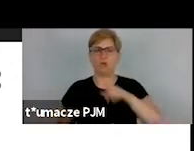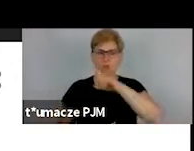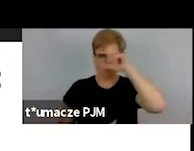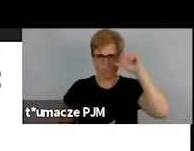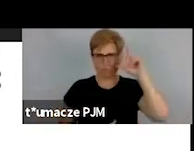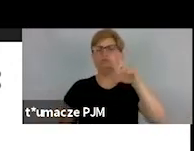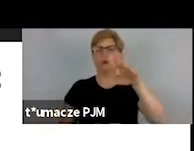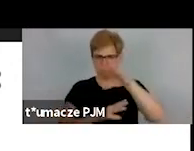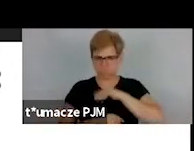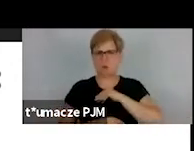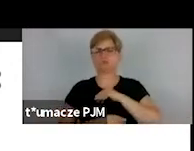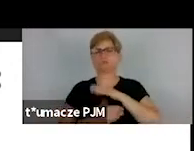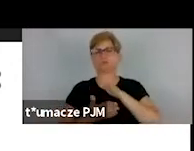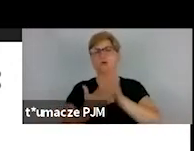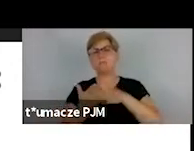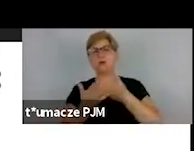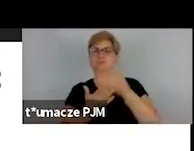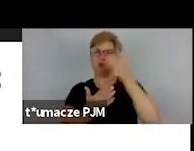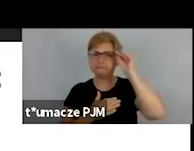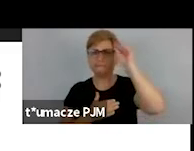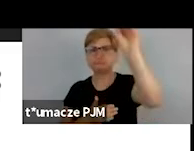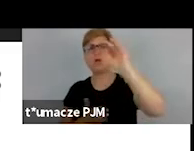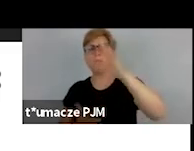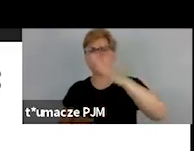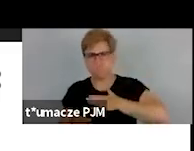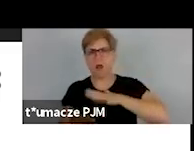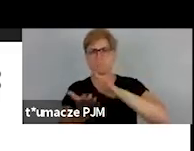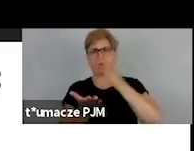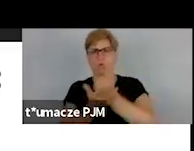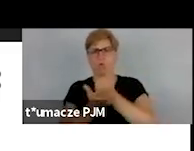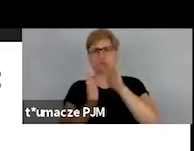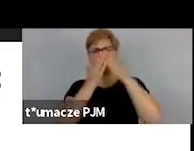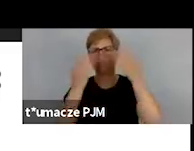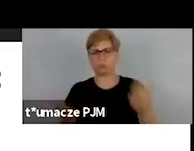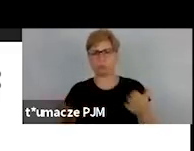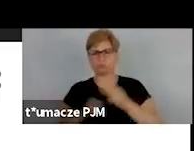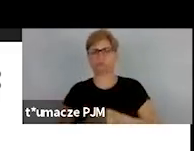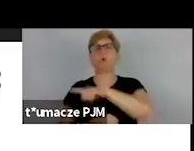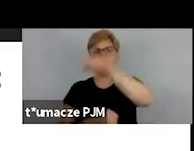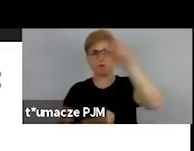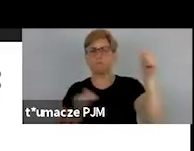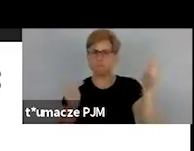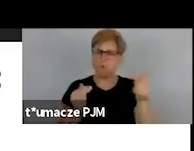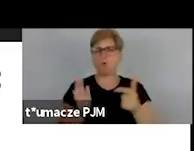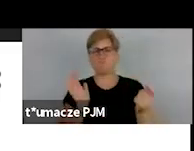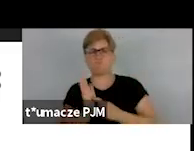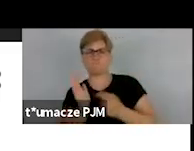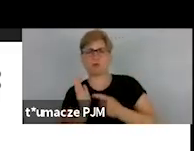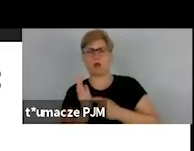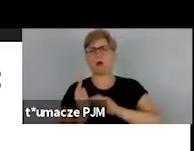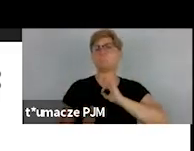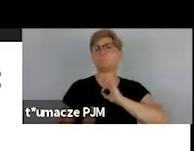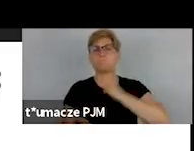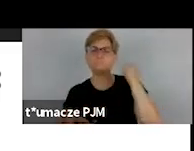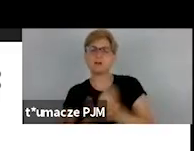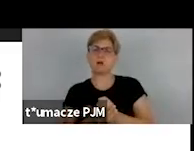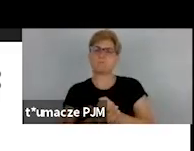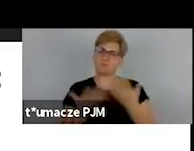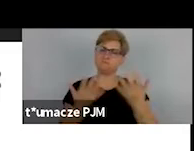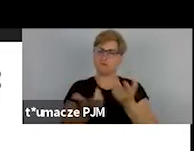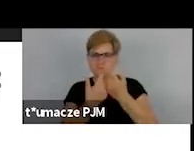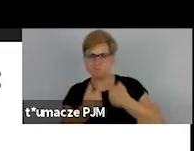has the right to health. And the Constitutional Court ruled and forced the government to roll out antiretroviral